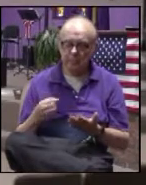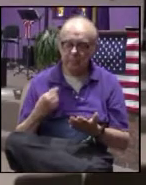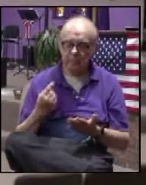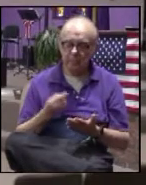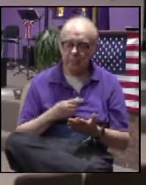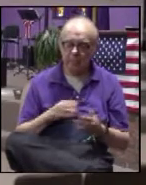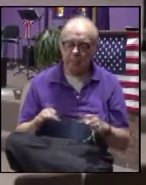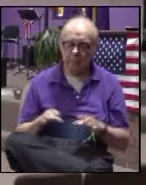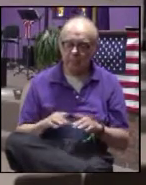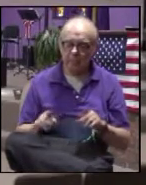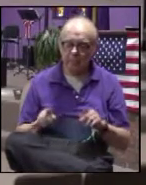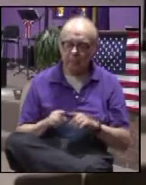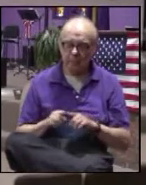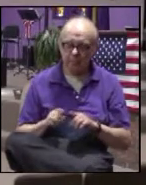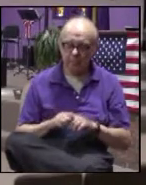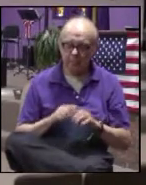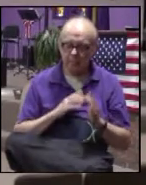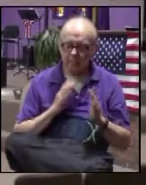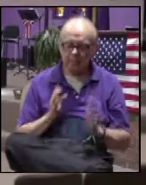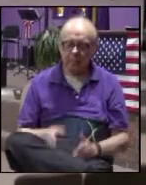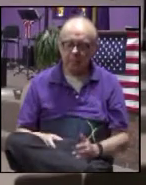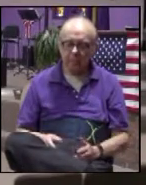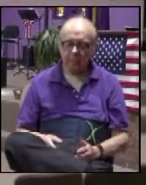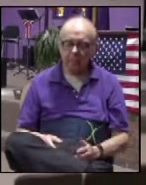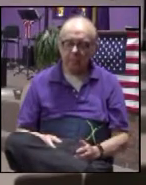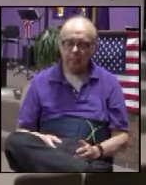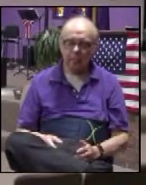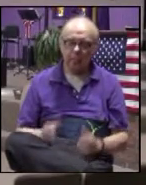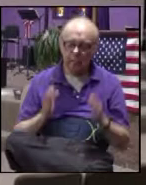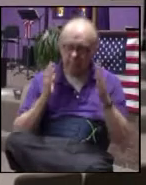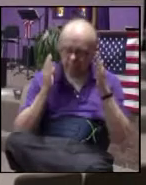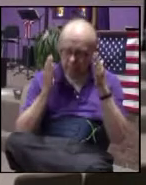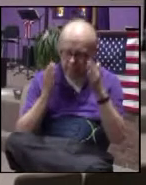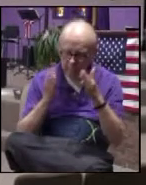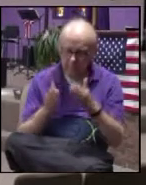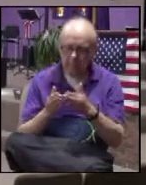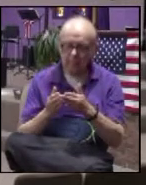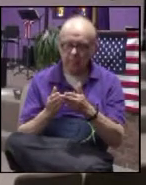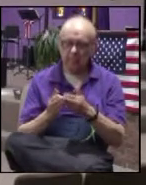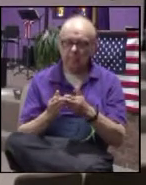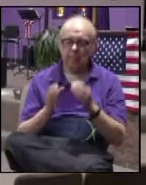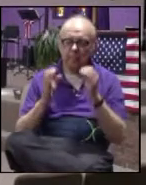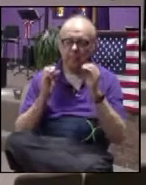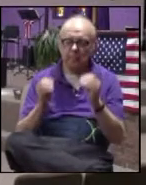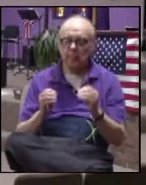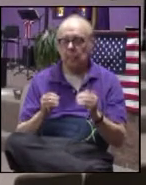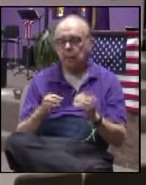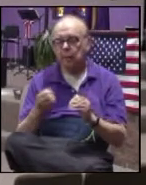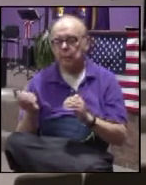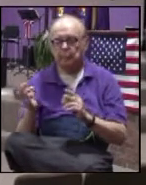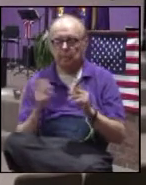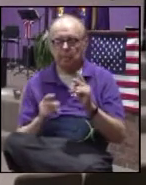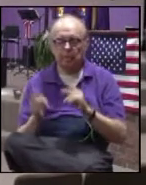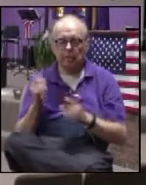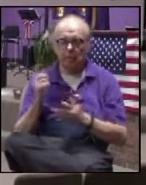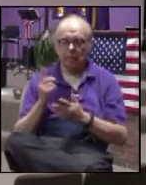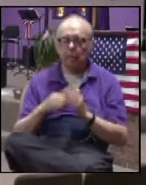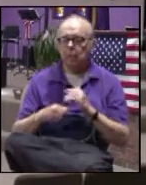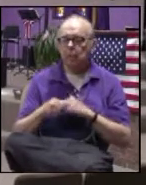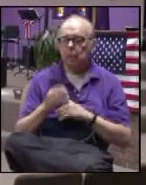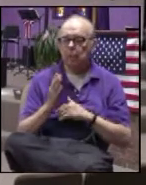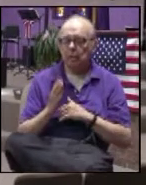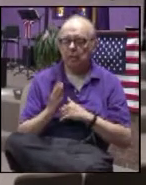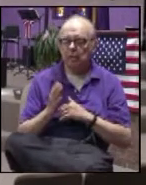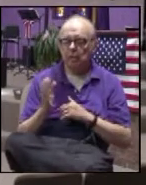we do as a Christian focuses on teaching others what God